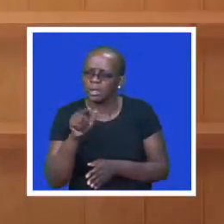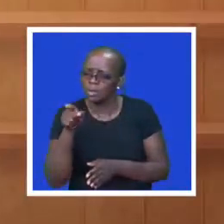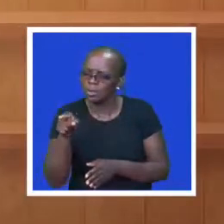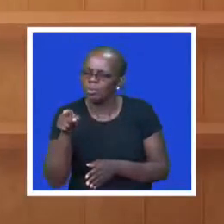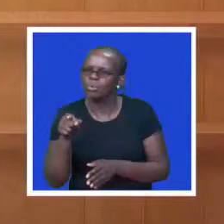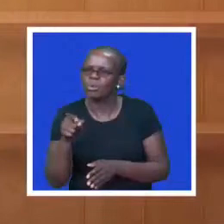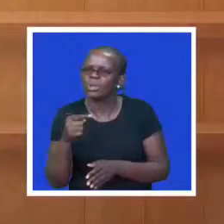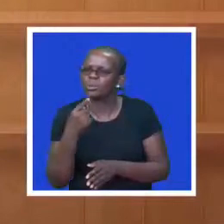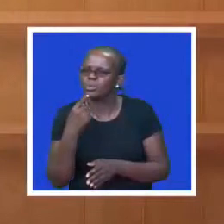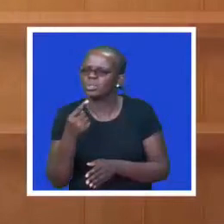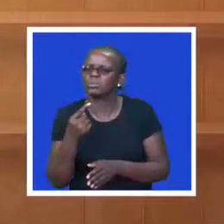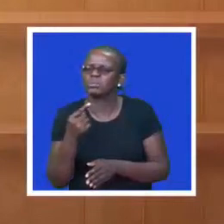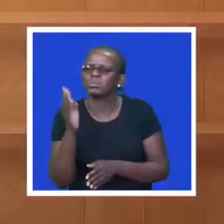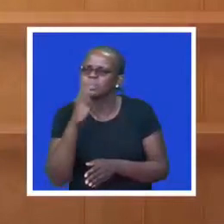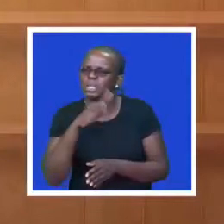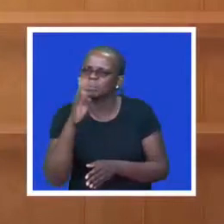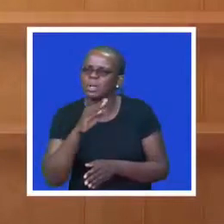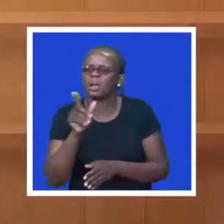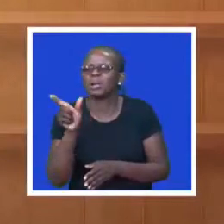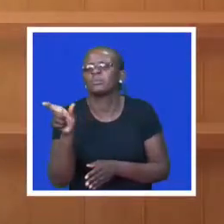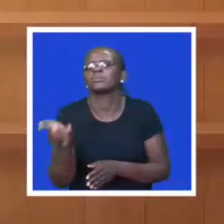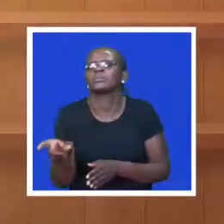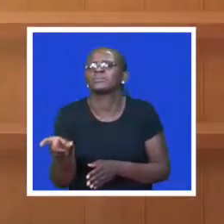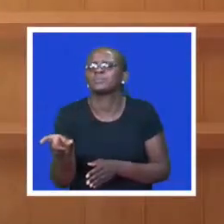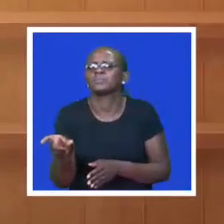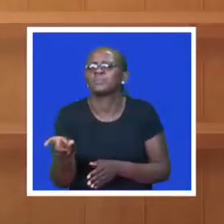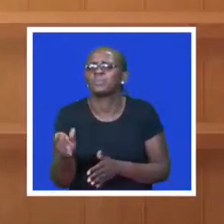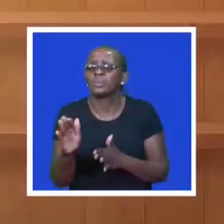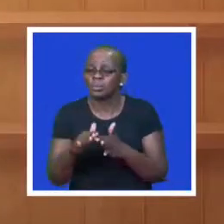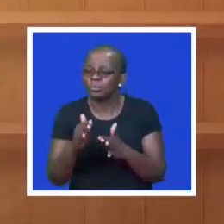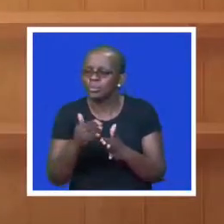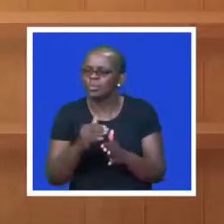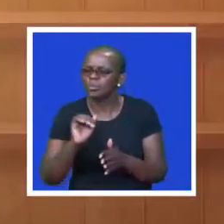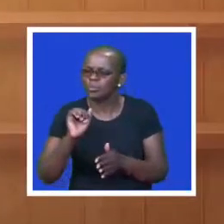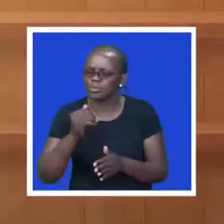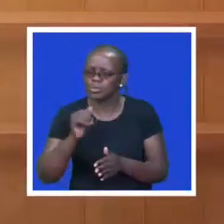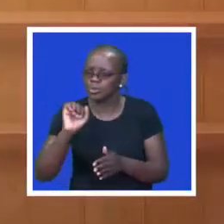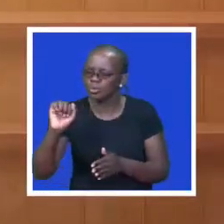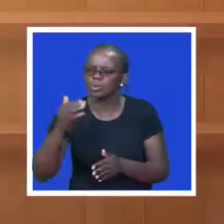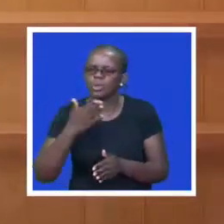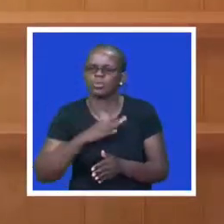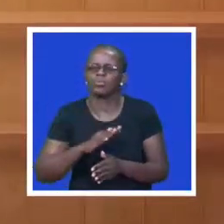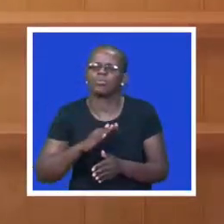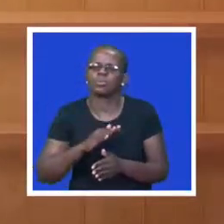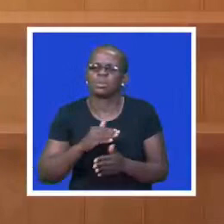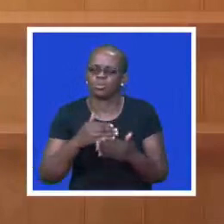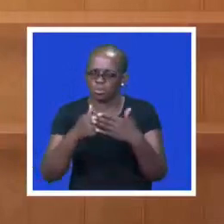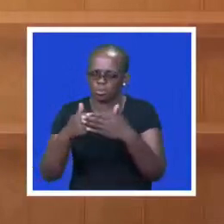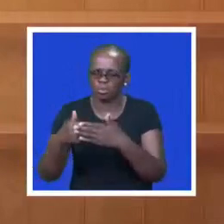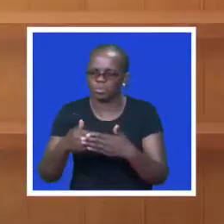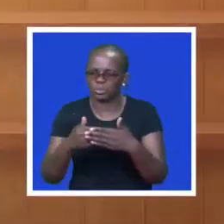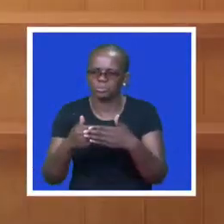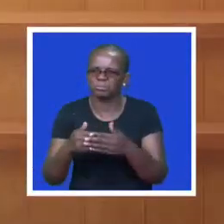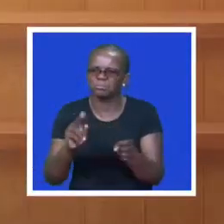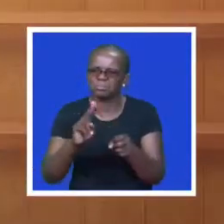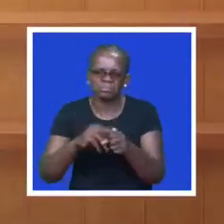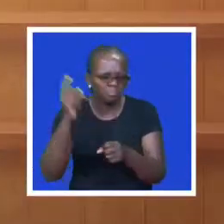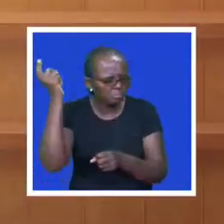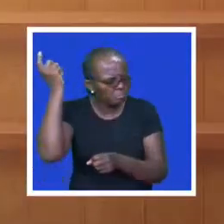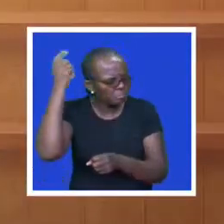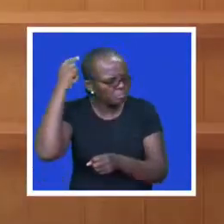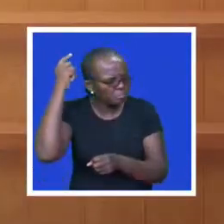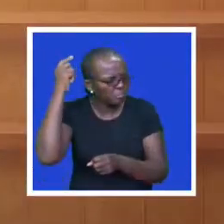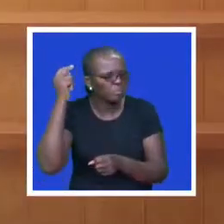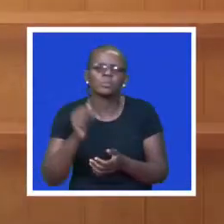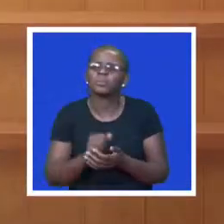just a lie, trying to get yourself probably out of a certain trouble. Sometimes you gossip, sometimes you just